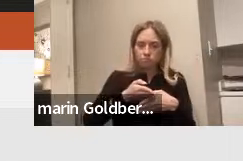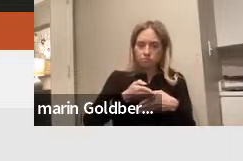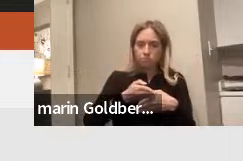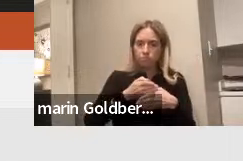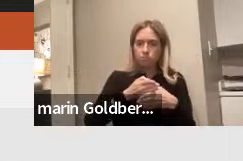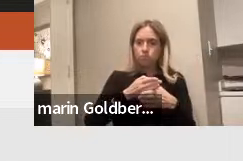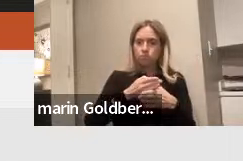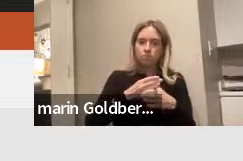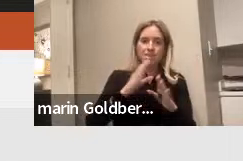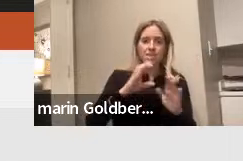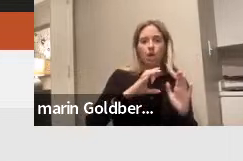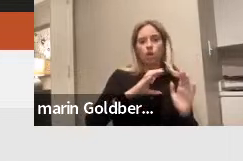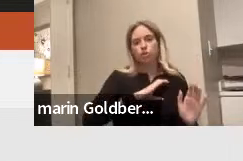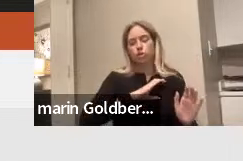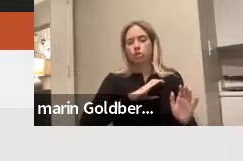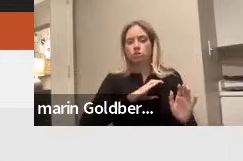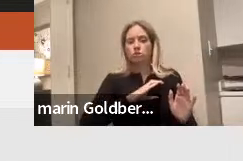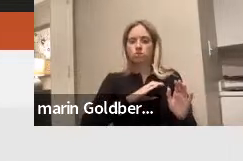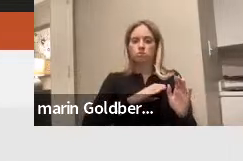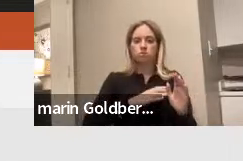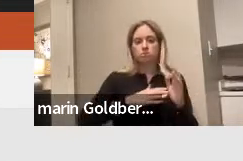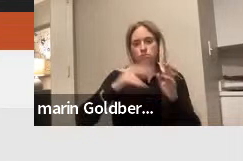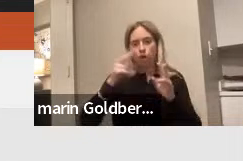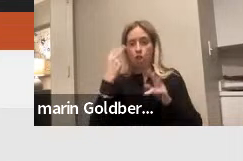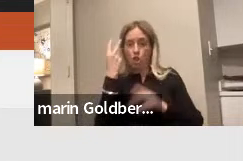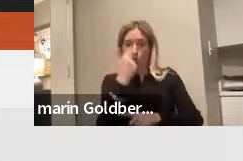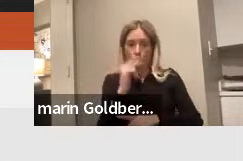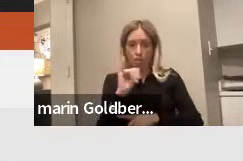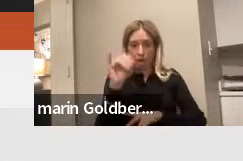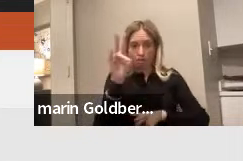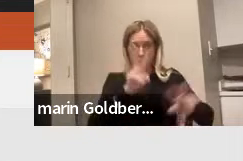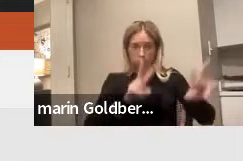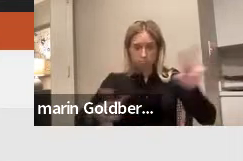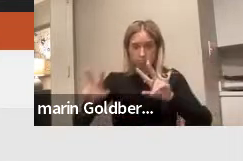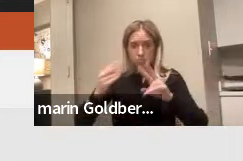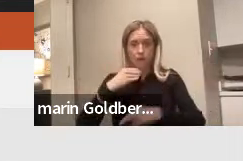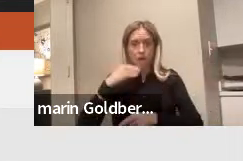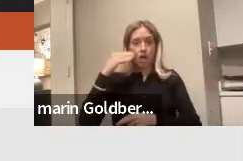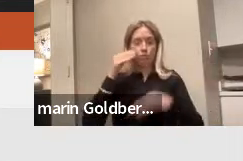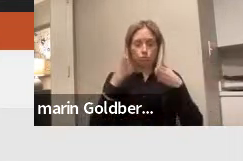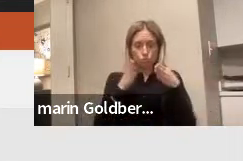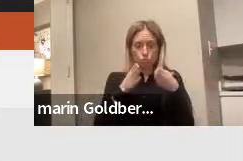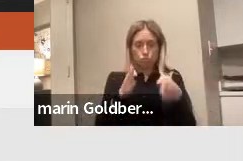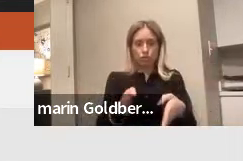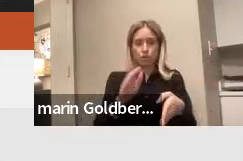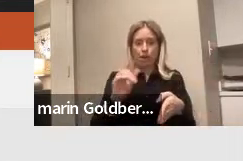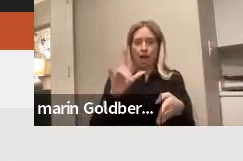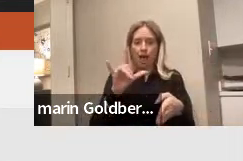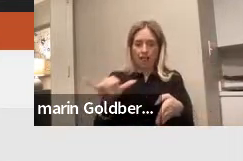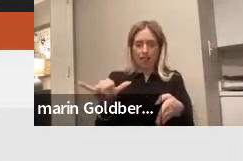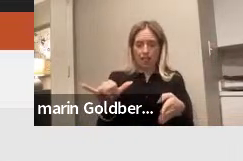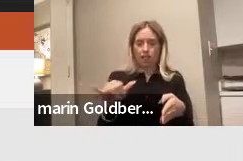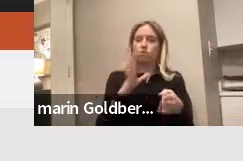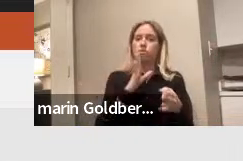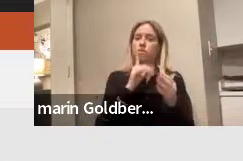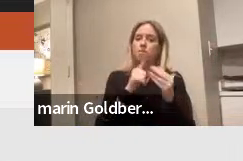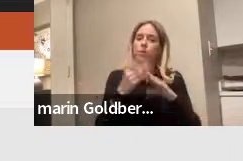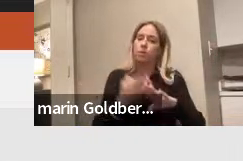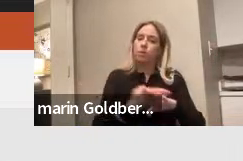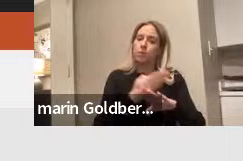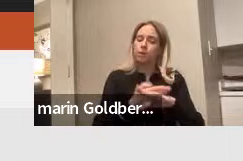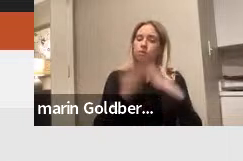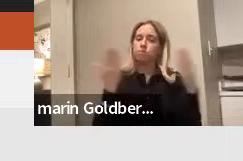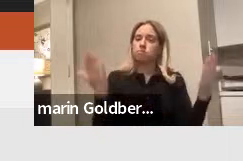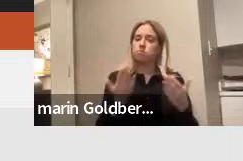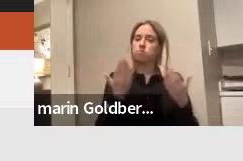character, scale, and pattern of houses along the street or alley. Again, as we've talked about, the proposed construction here, which